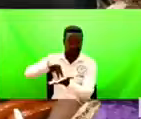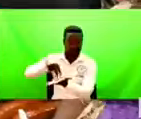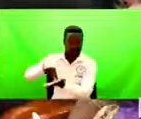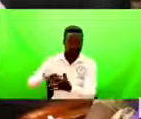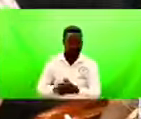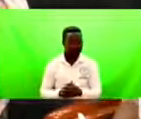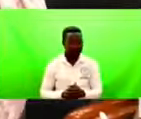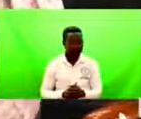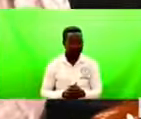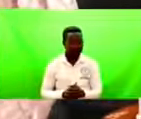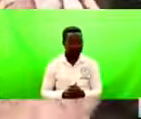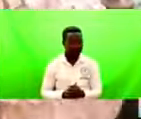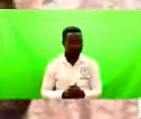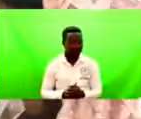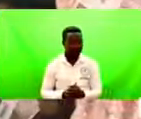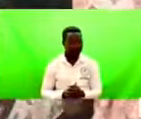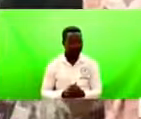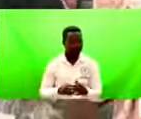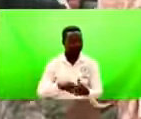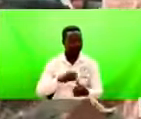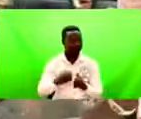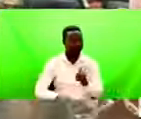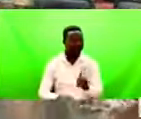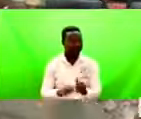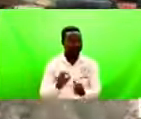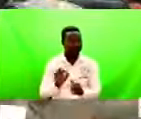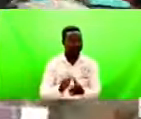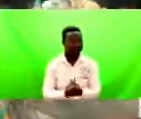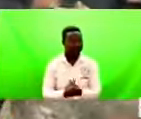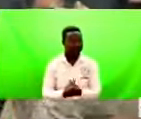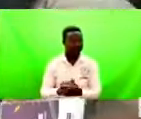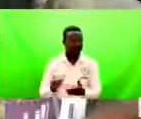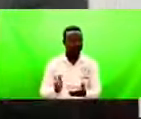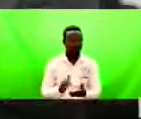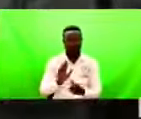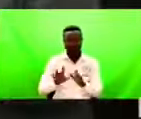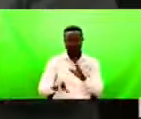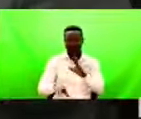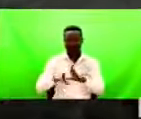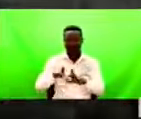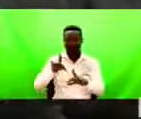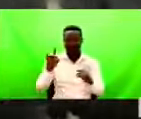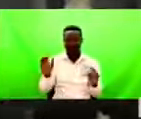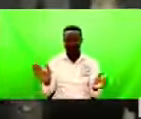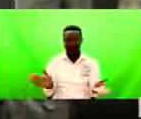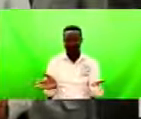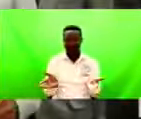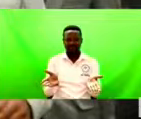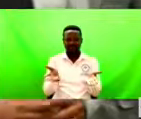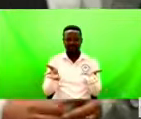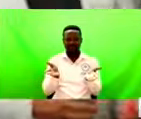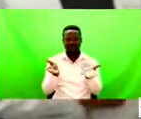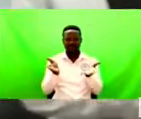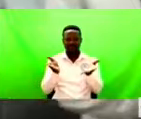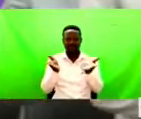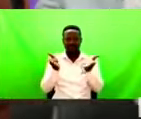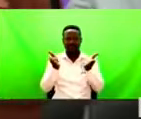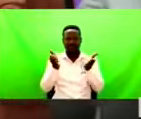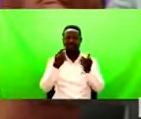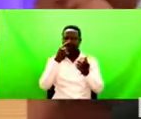For I end with this one. Let your spirit arise and your mouth filled